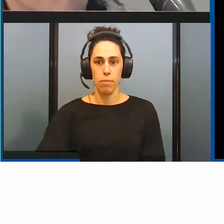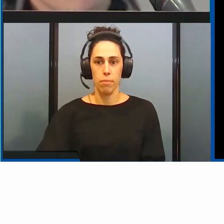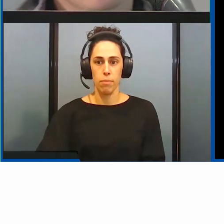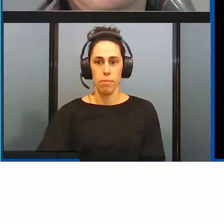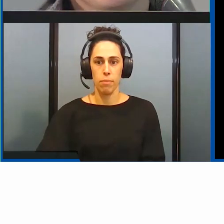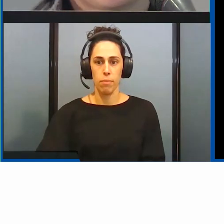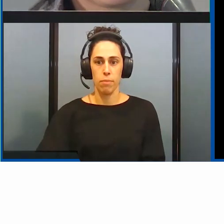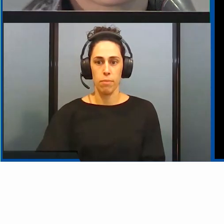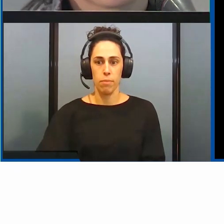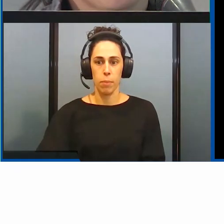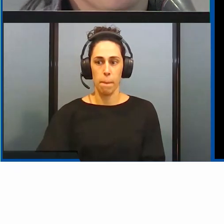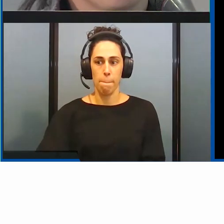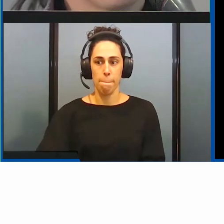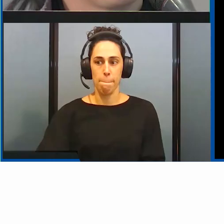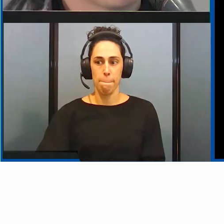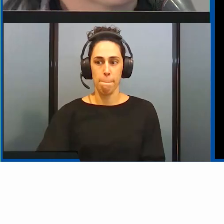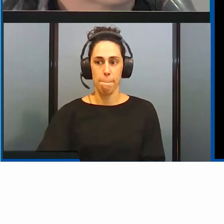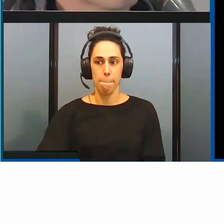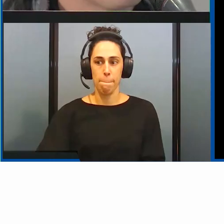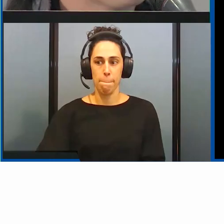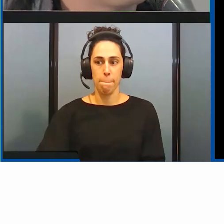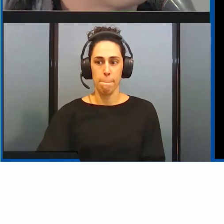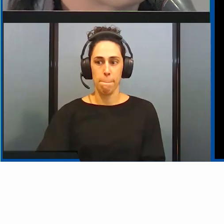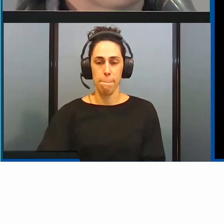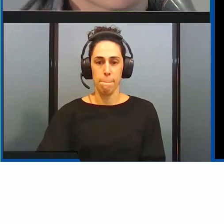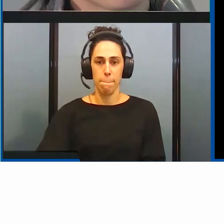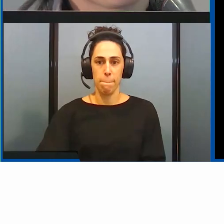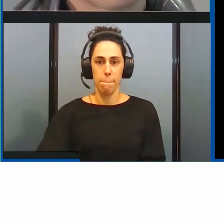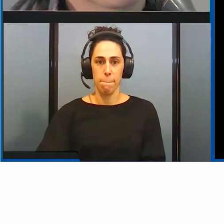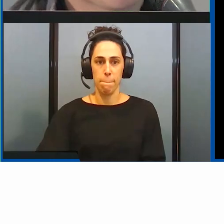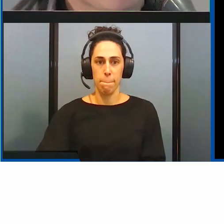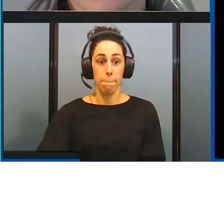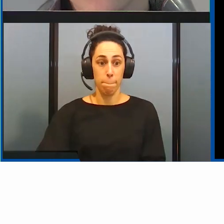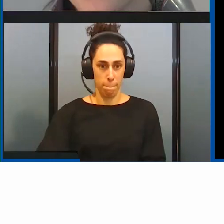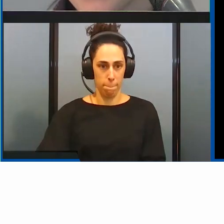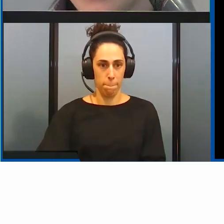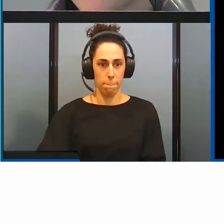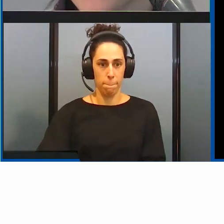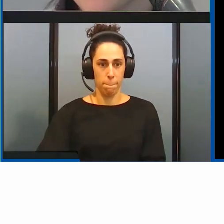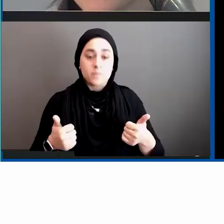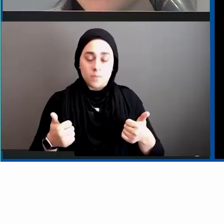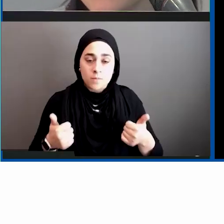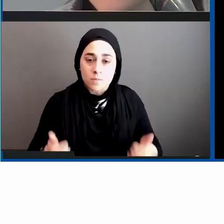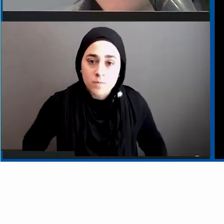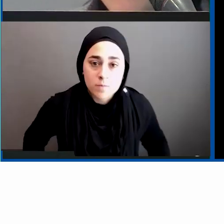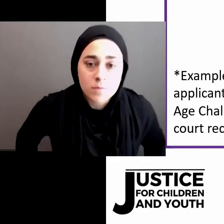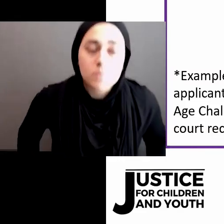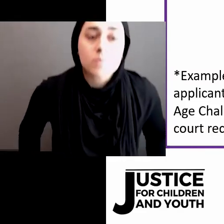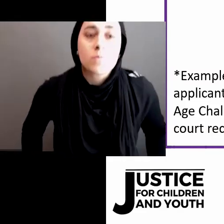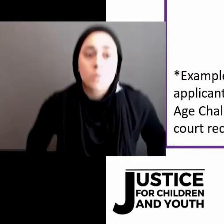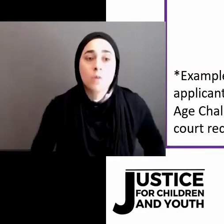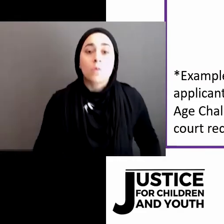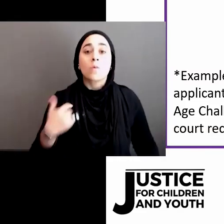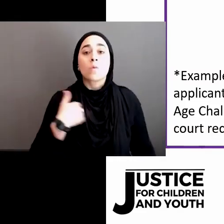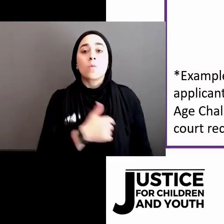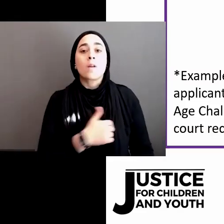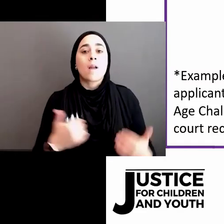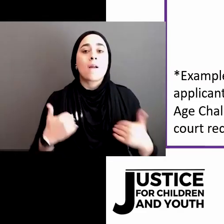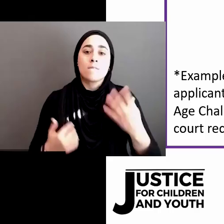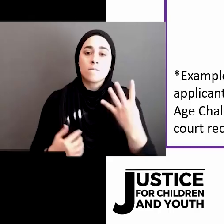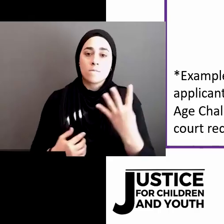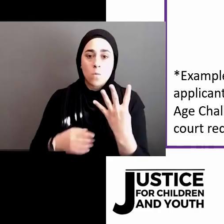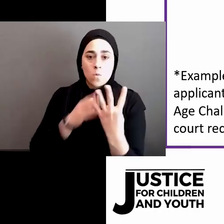sorry, I skipped one. Okay, so we say we have 4 pillars or 4 categories of services, and they